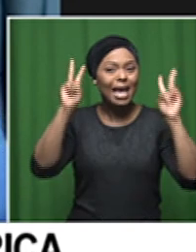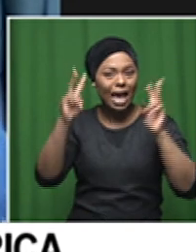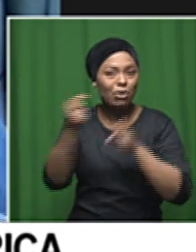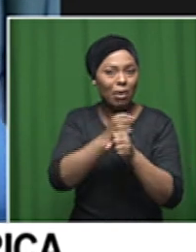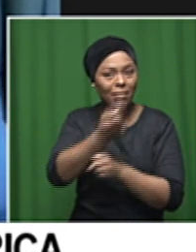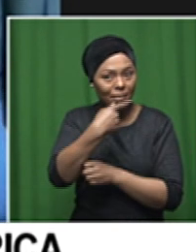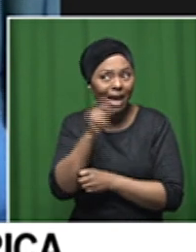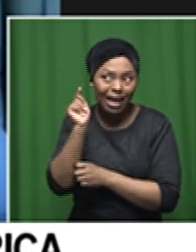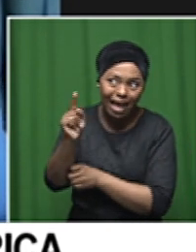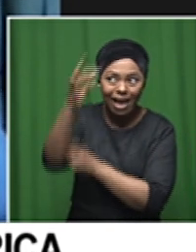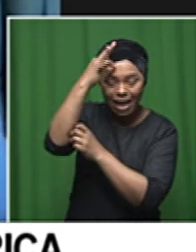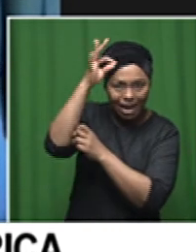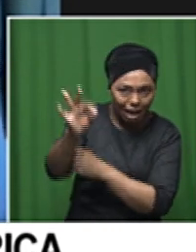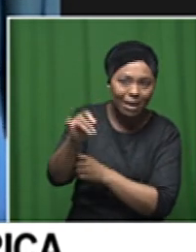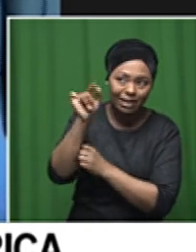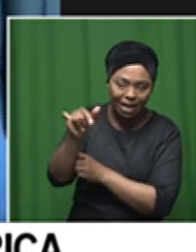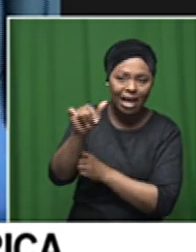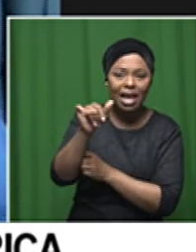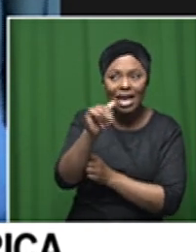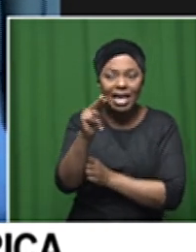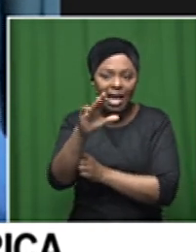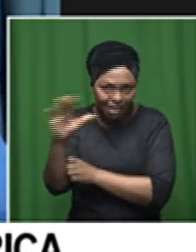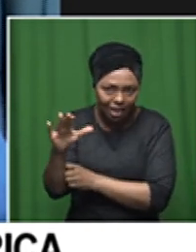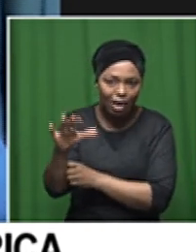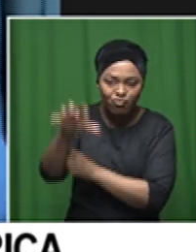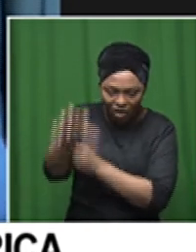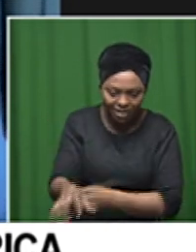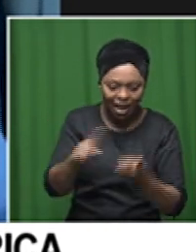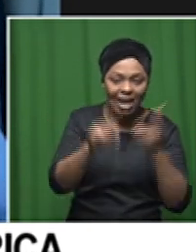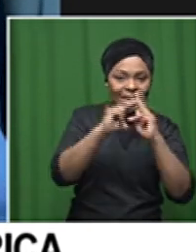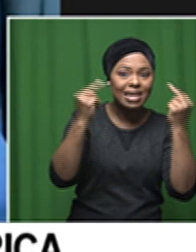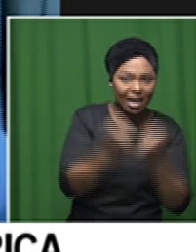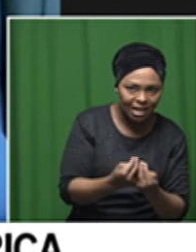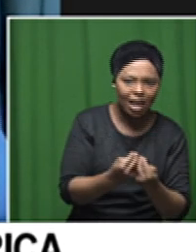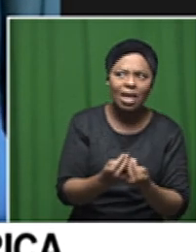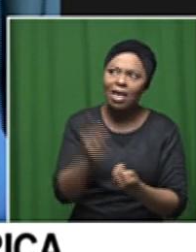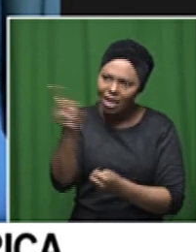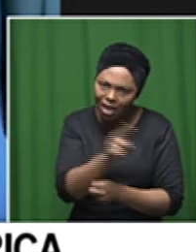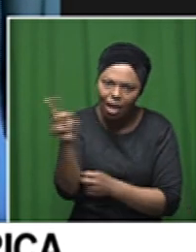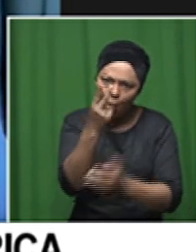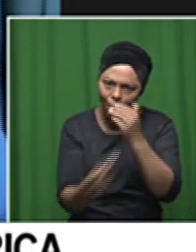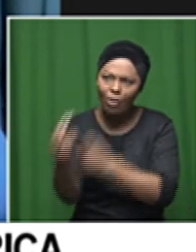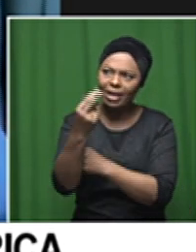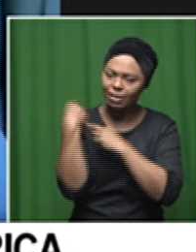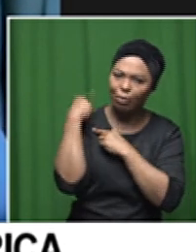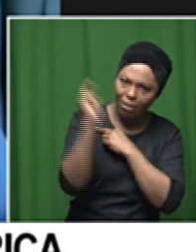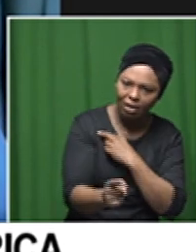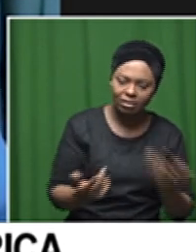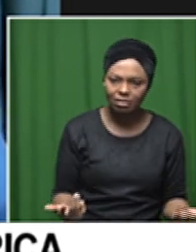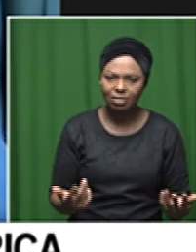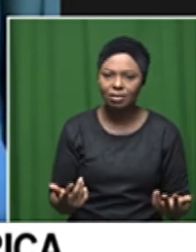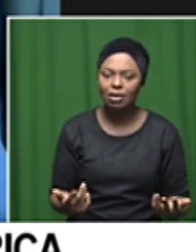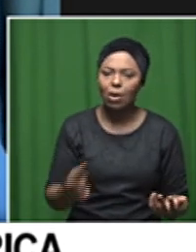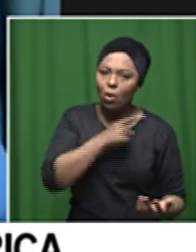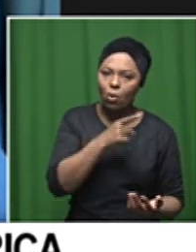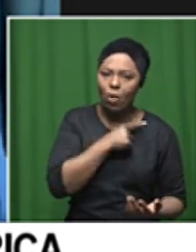the government of the African National Congress, provincial and national, has a responsibility and agree that it cannot be. It's one of